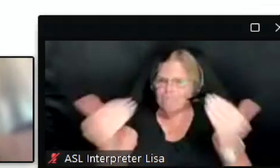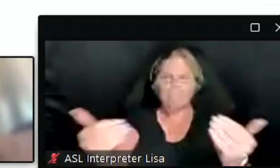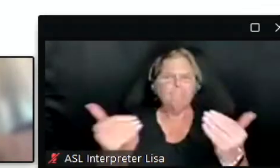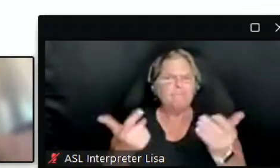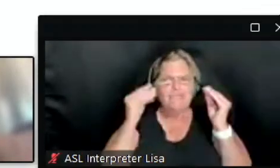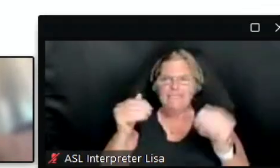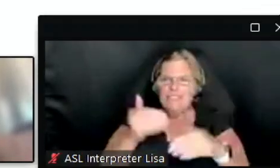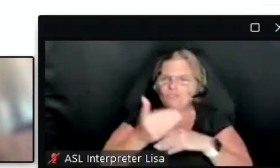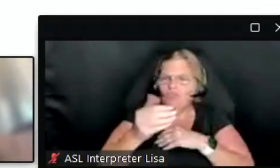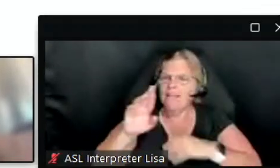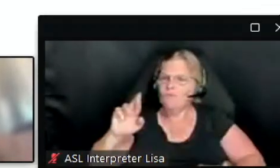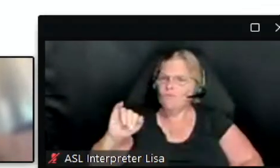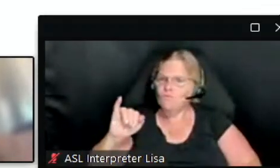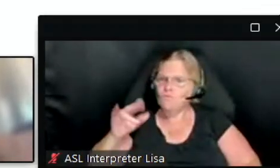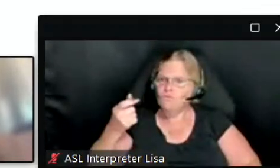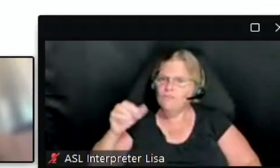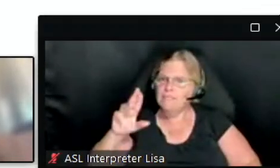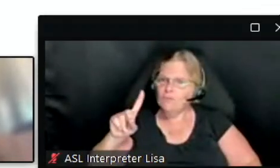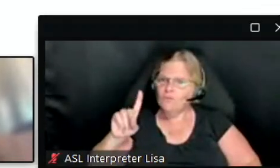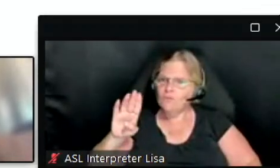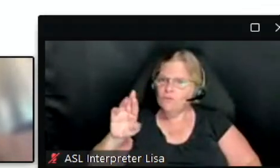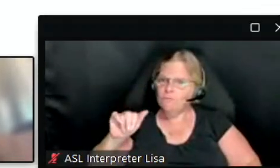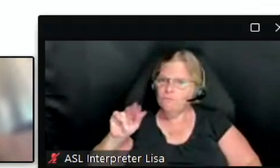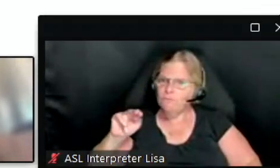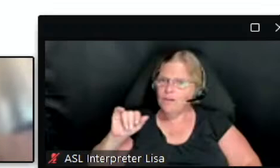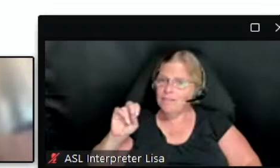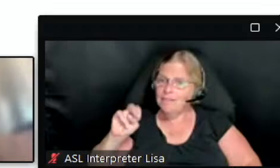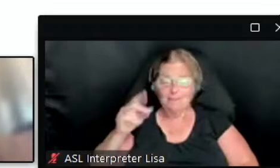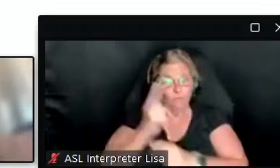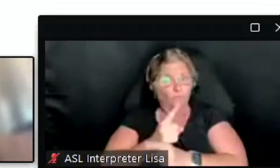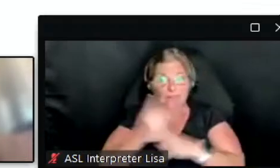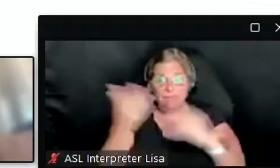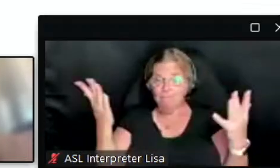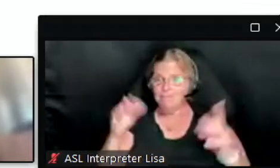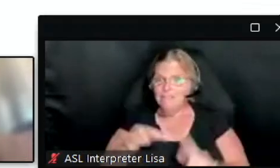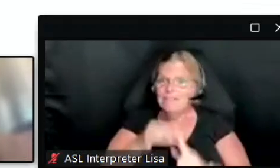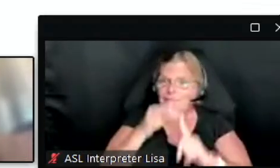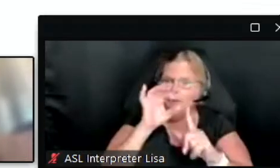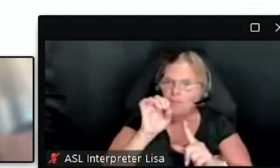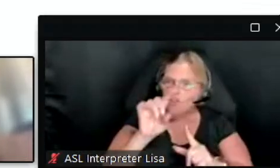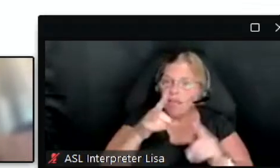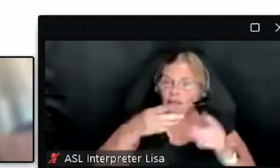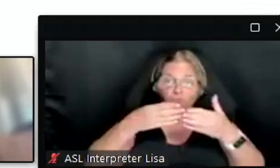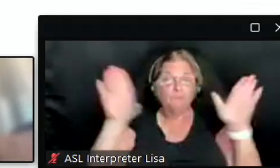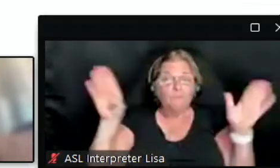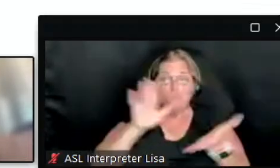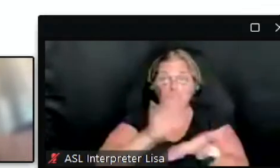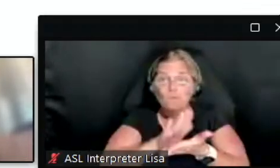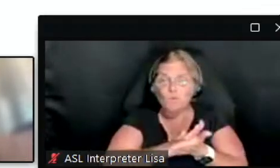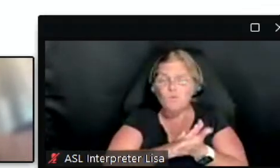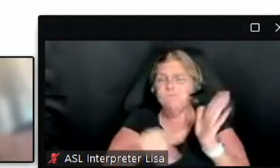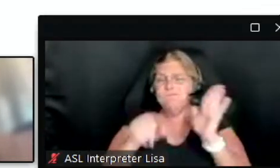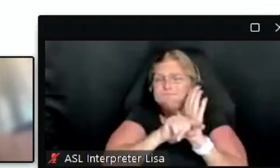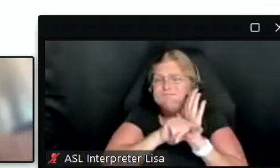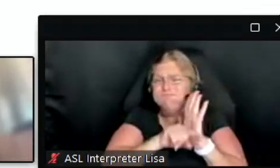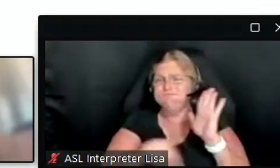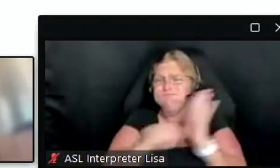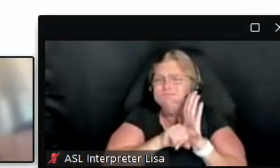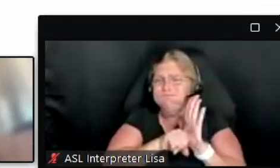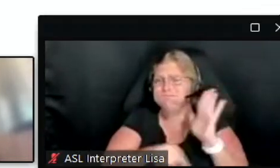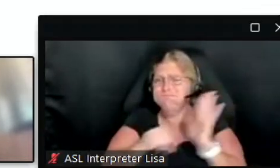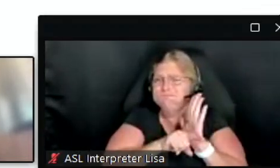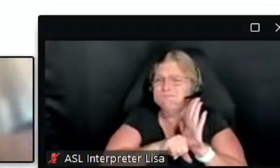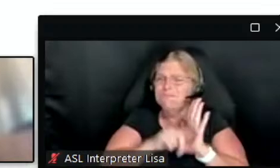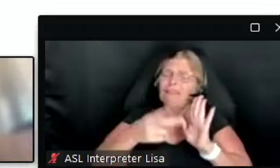more teachers in that way. But in special education, in public schools, special education, there's such a negative connotation. Let's